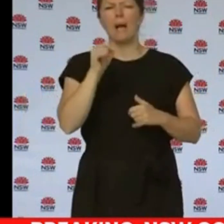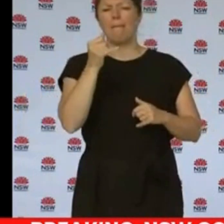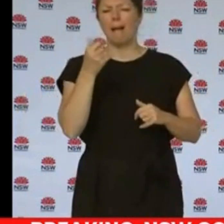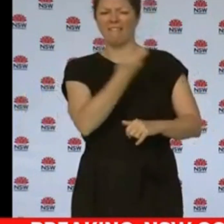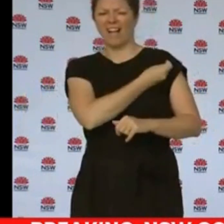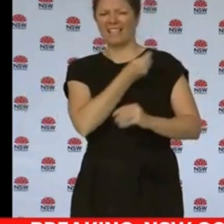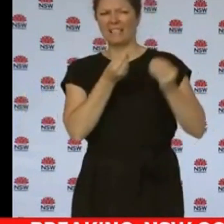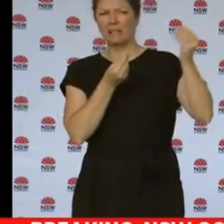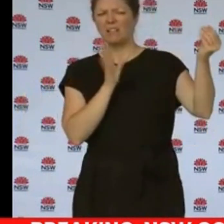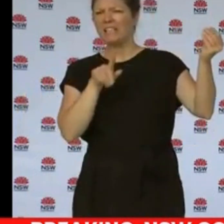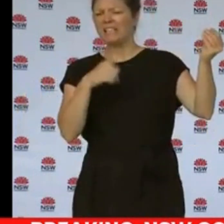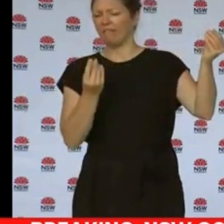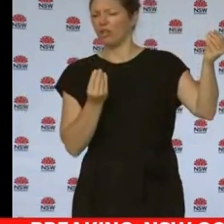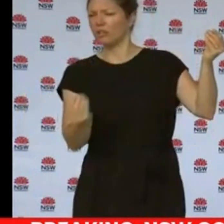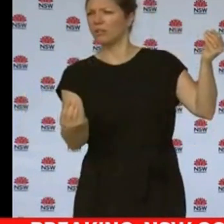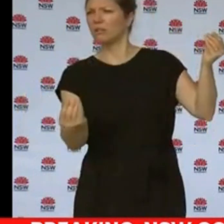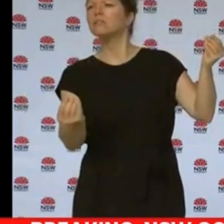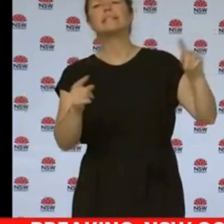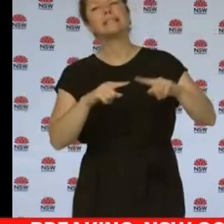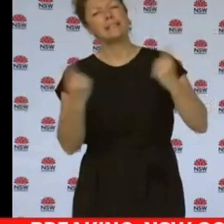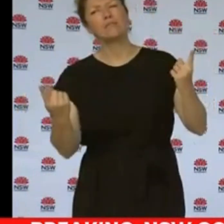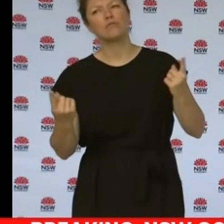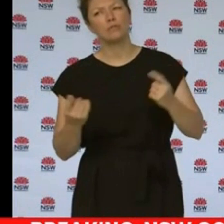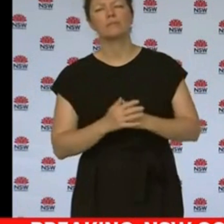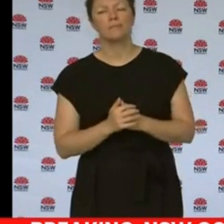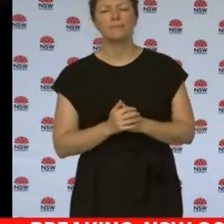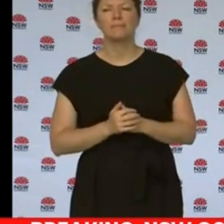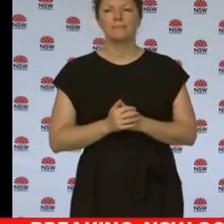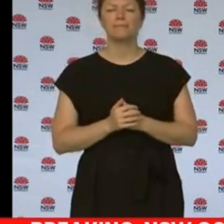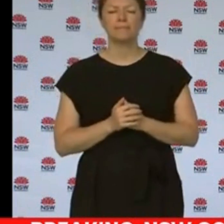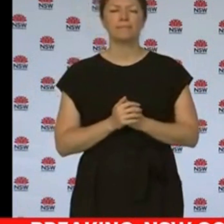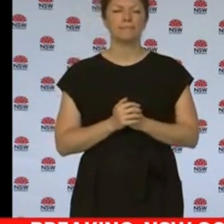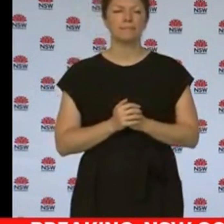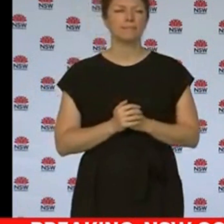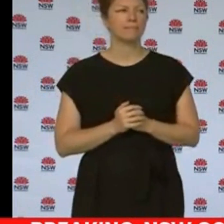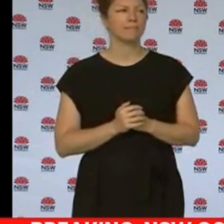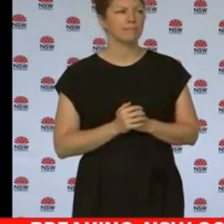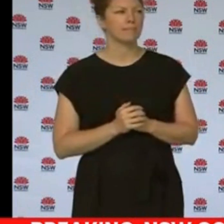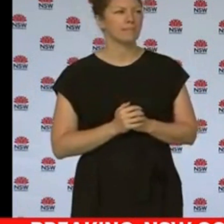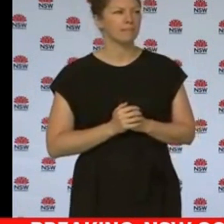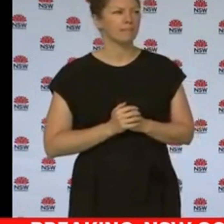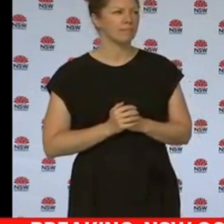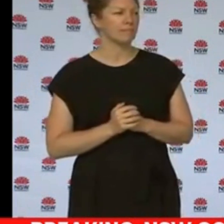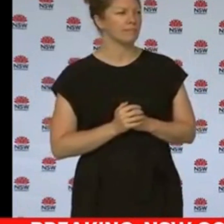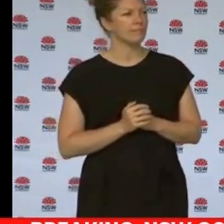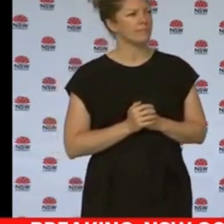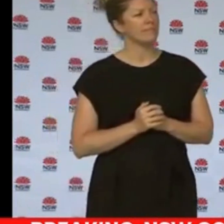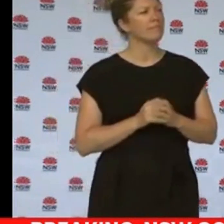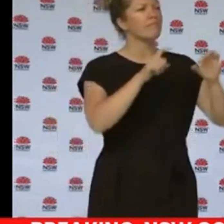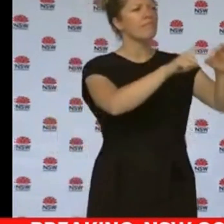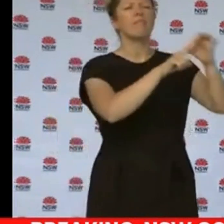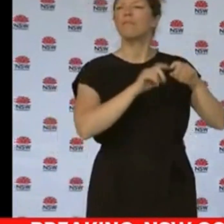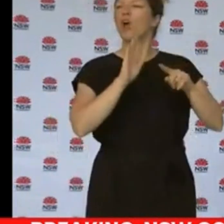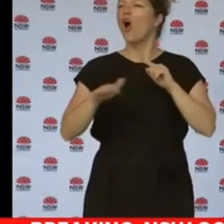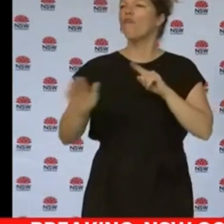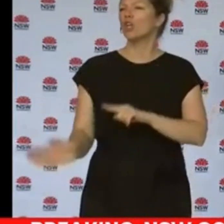which vaccines are best in each of the various groups that we may want to vaccinate as a high priority. Question